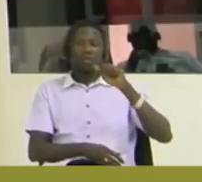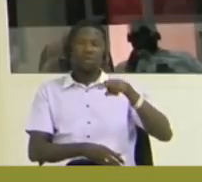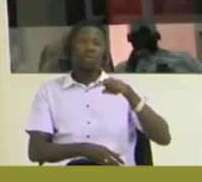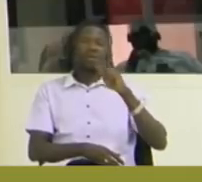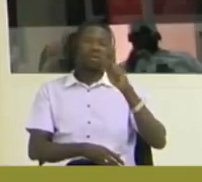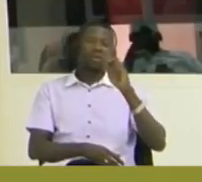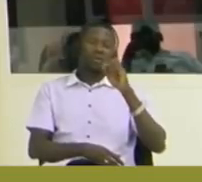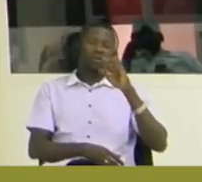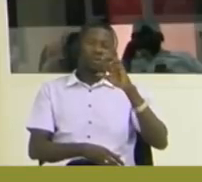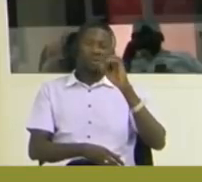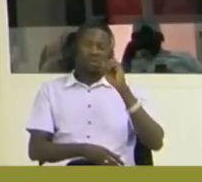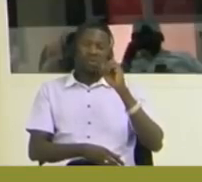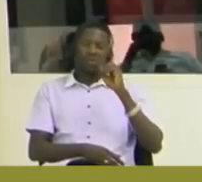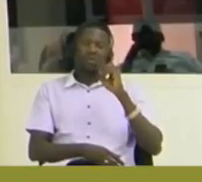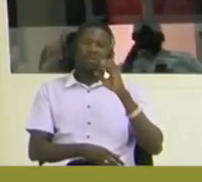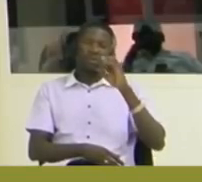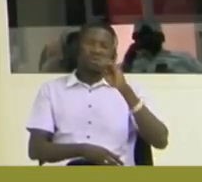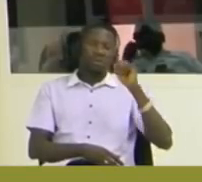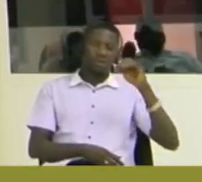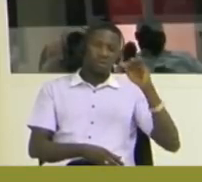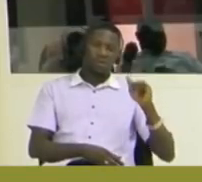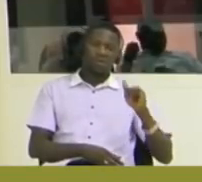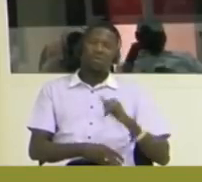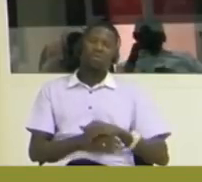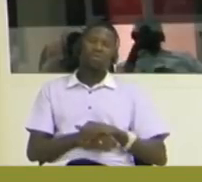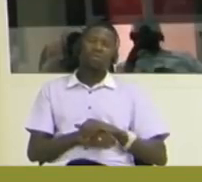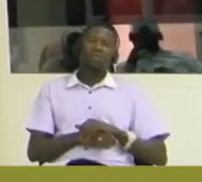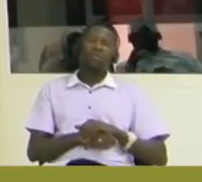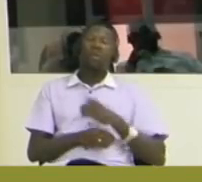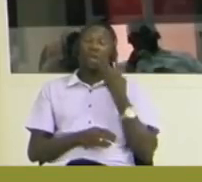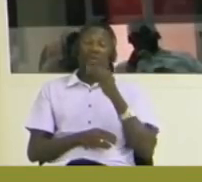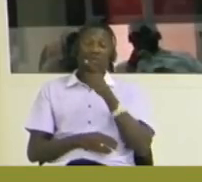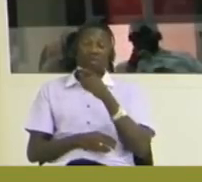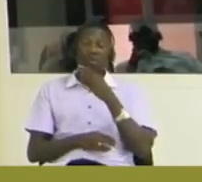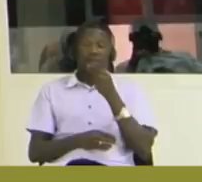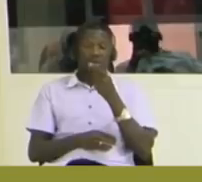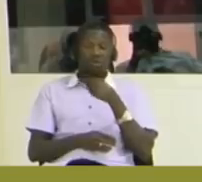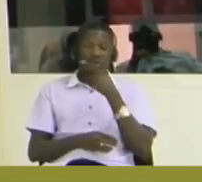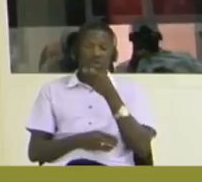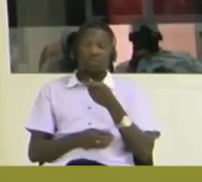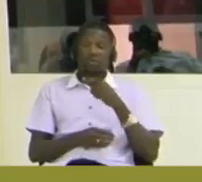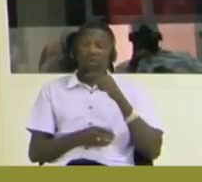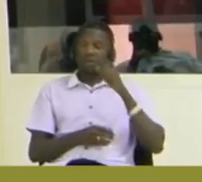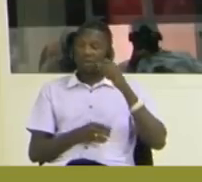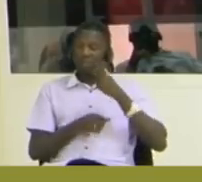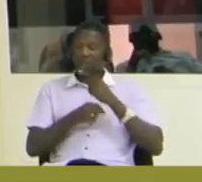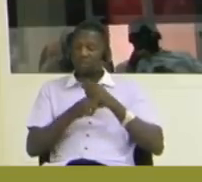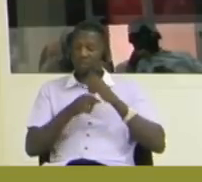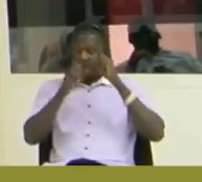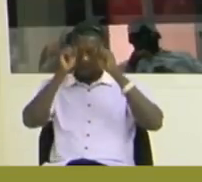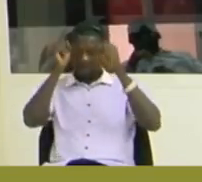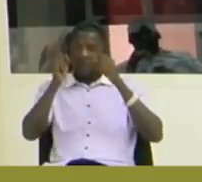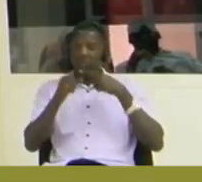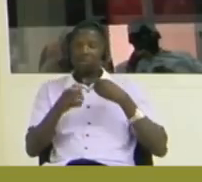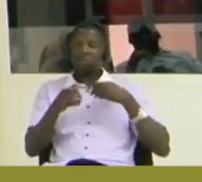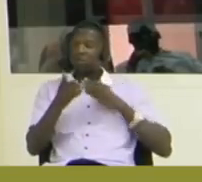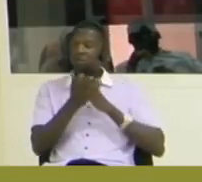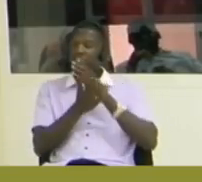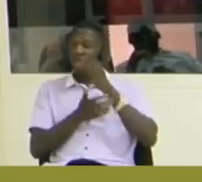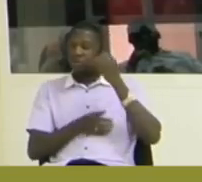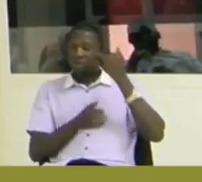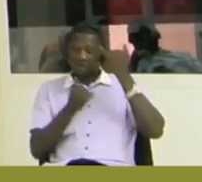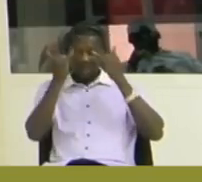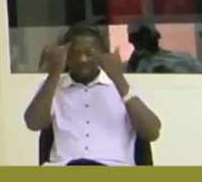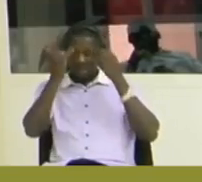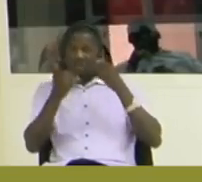meant for Gambia government, it would not have come through intelligence operatives. It would have come through the